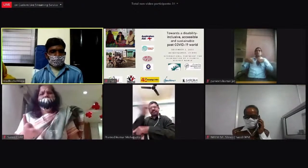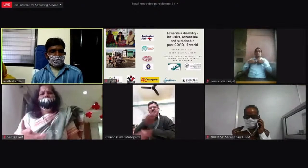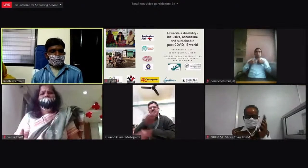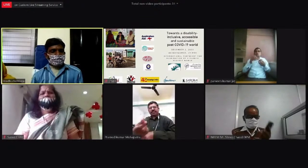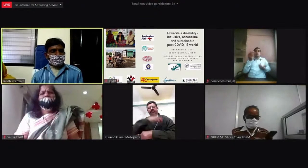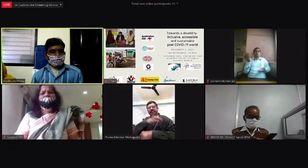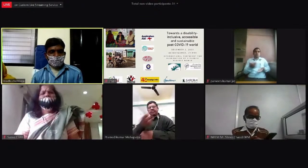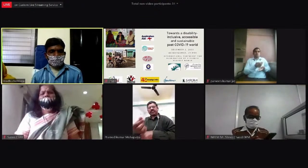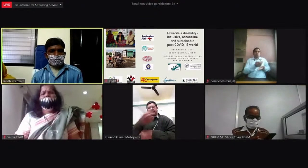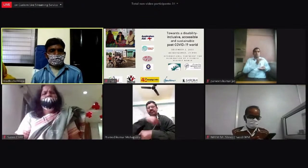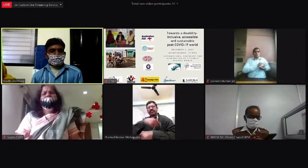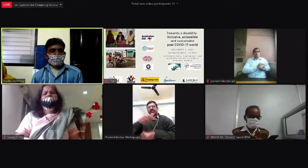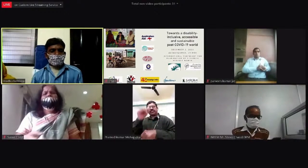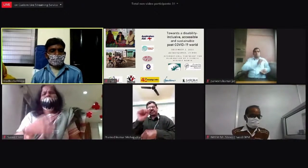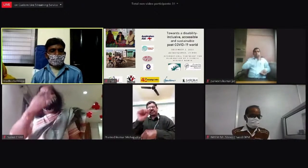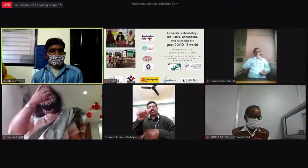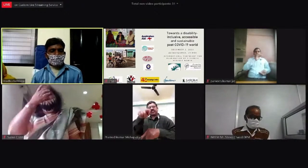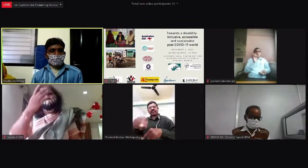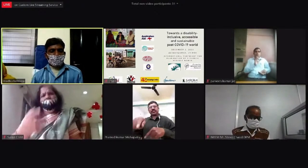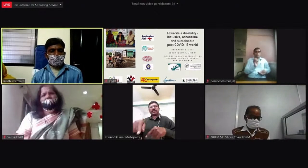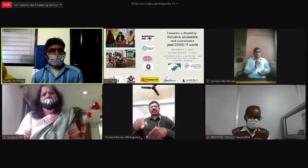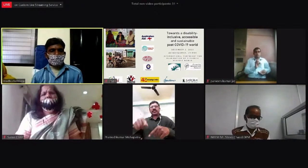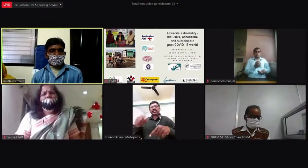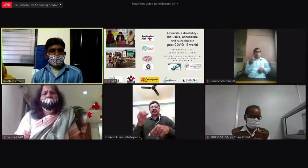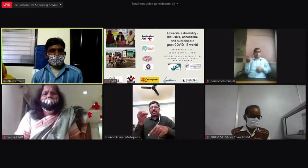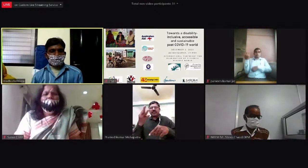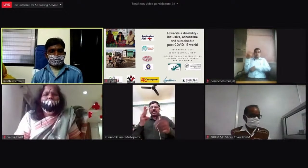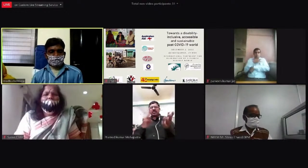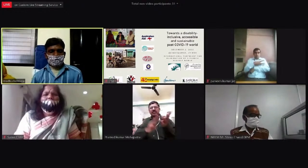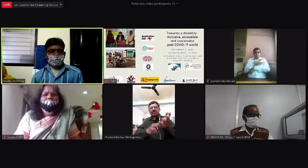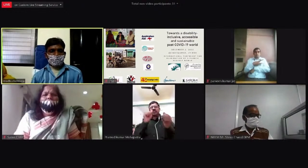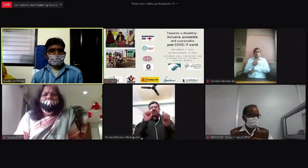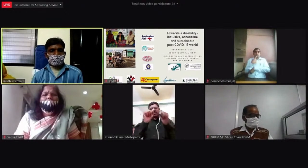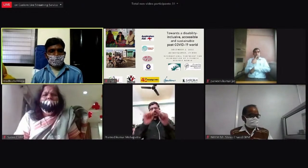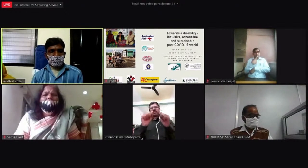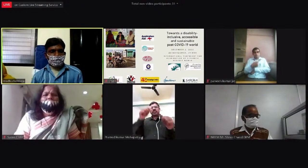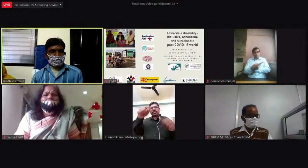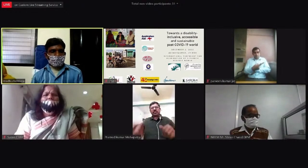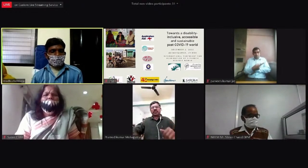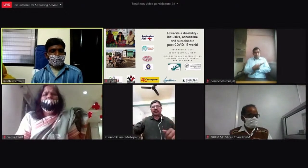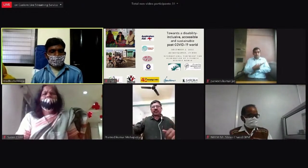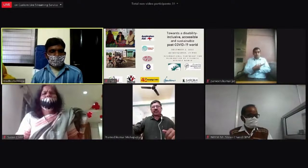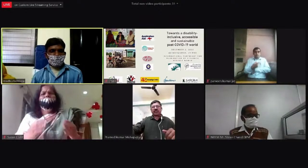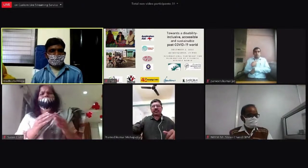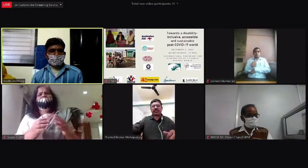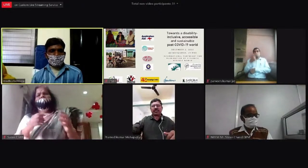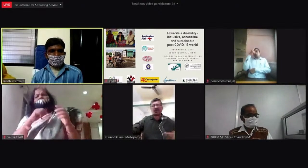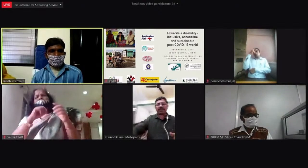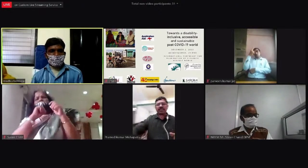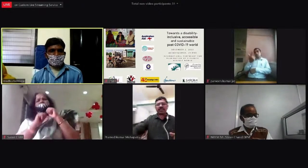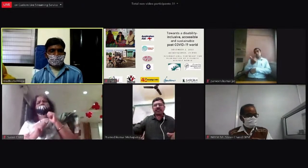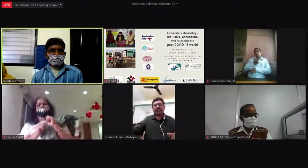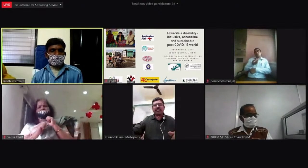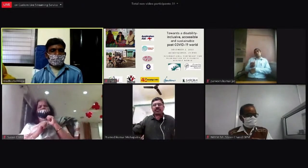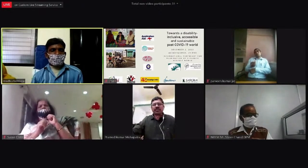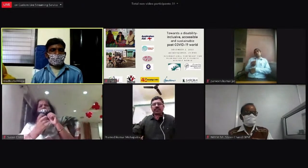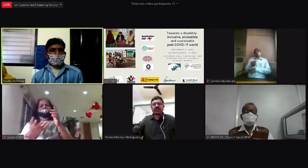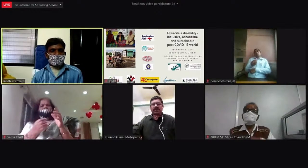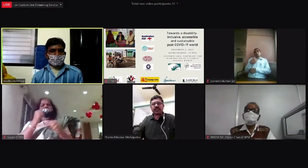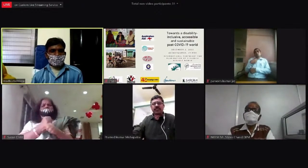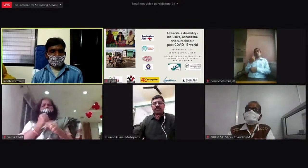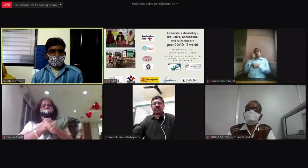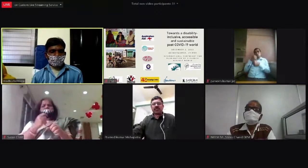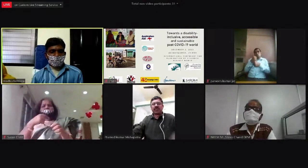I used to have a daily wage. However, due to the pandemic, I had a lot of trouble with my finances. And I'm requesting